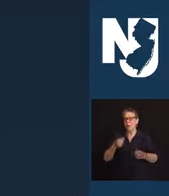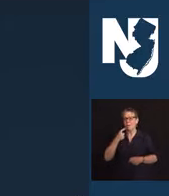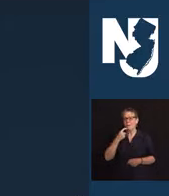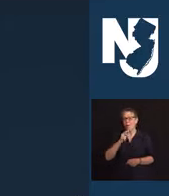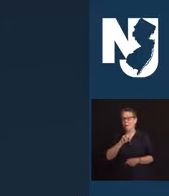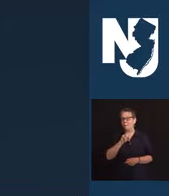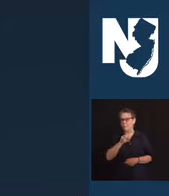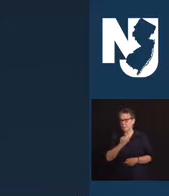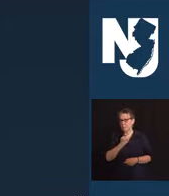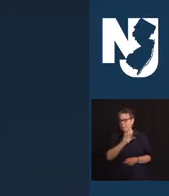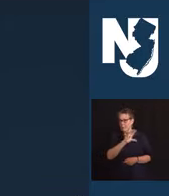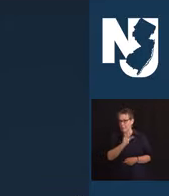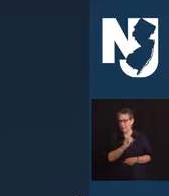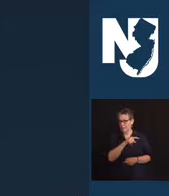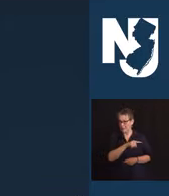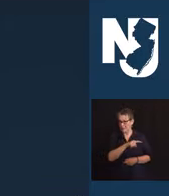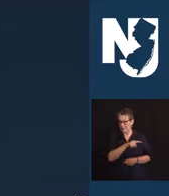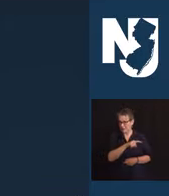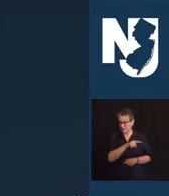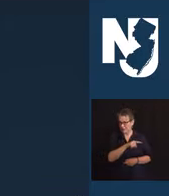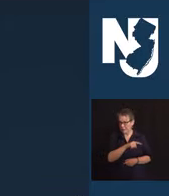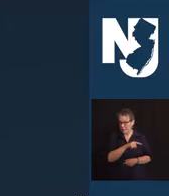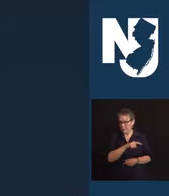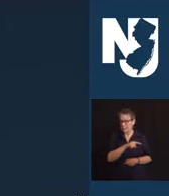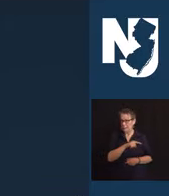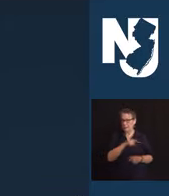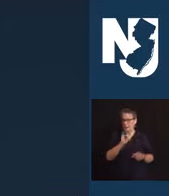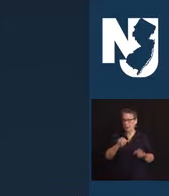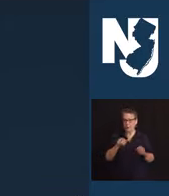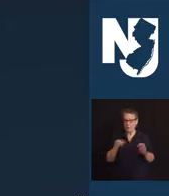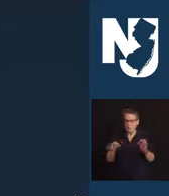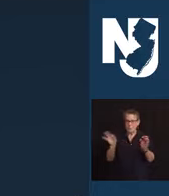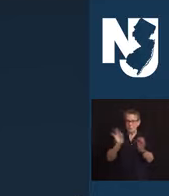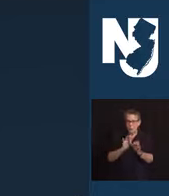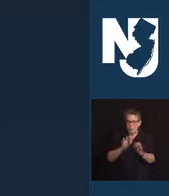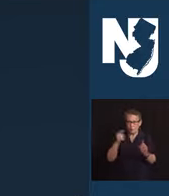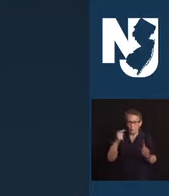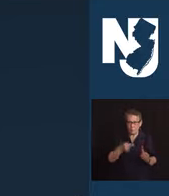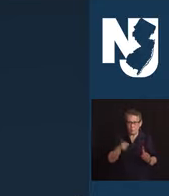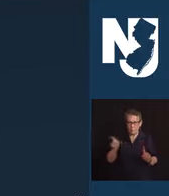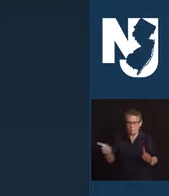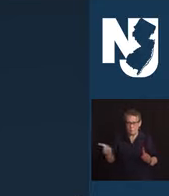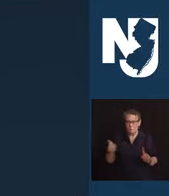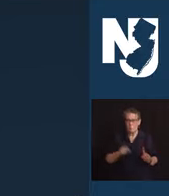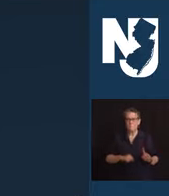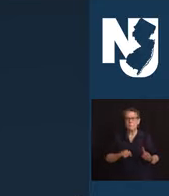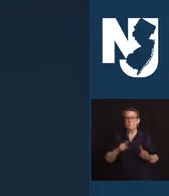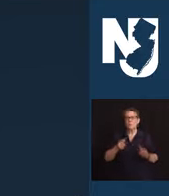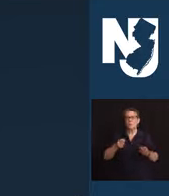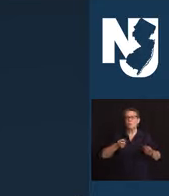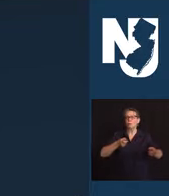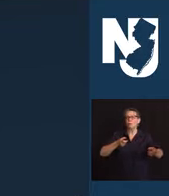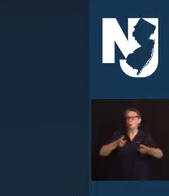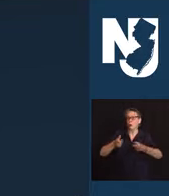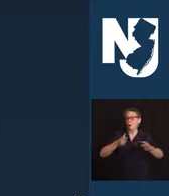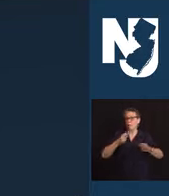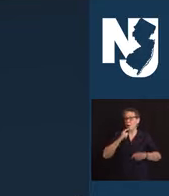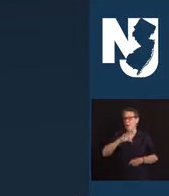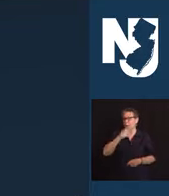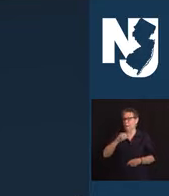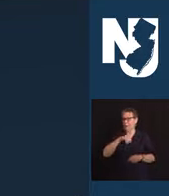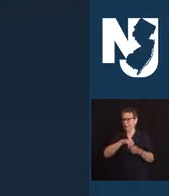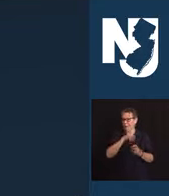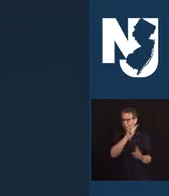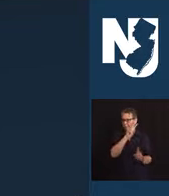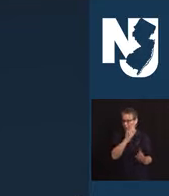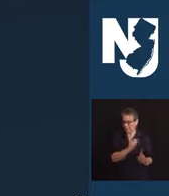point, Pat, it's a literal point, so you hold on to that thought. He was a trucker, Judy, for a company based in Richmond, Virginia, but his